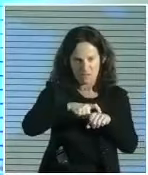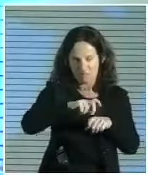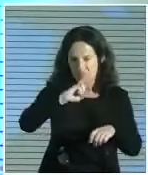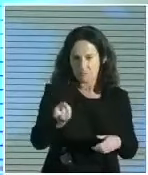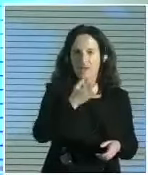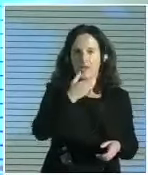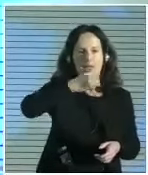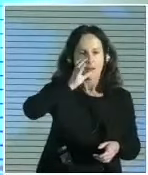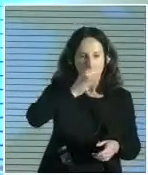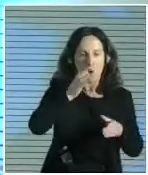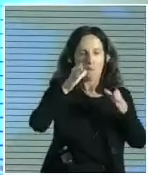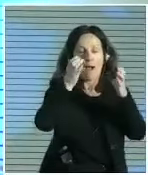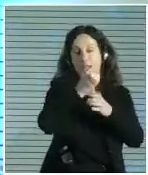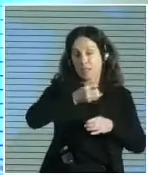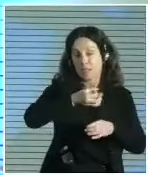other packages.